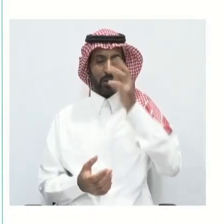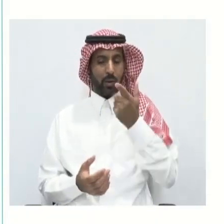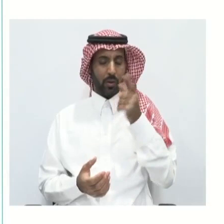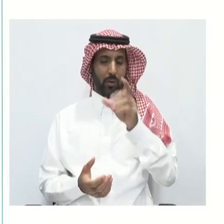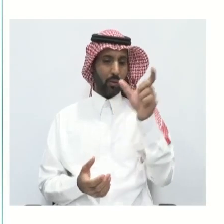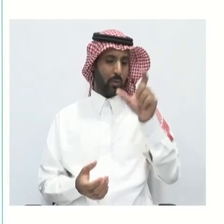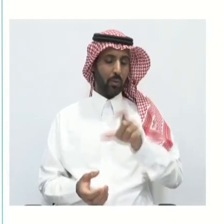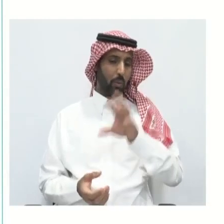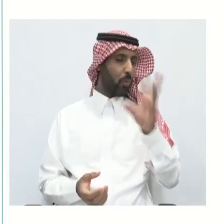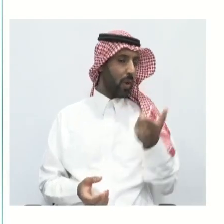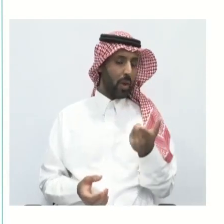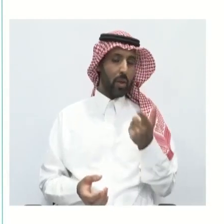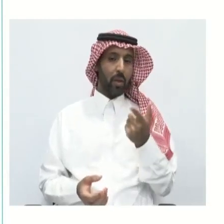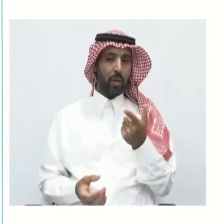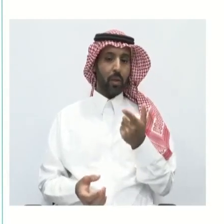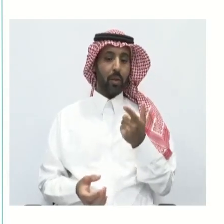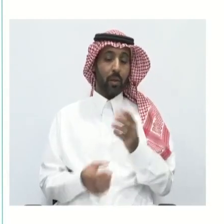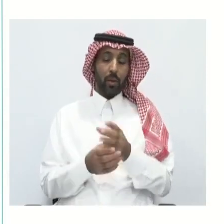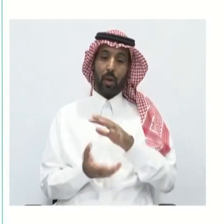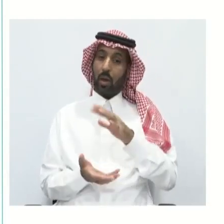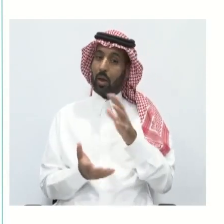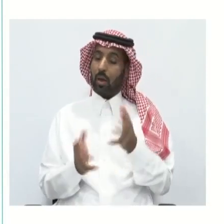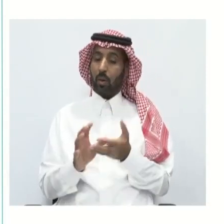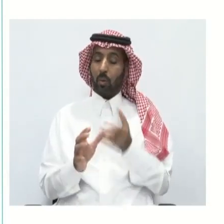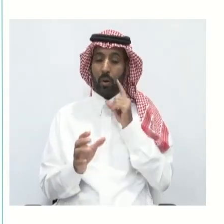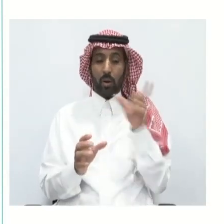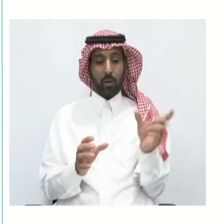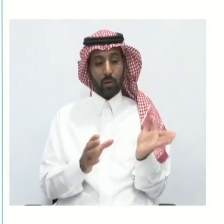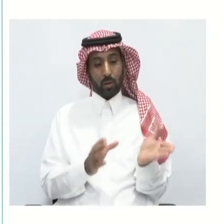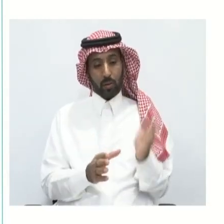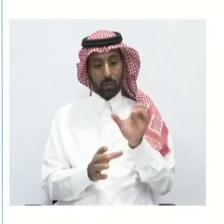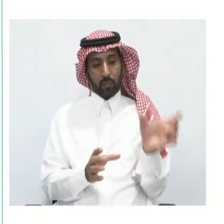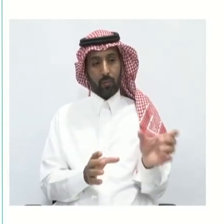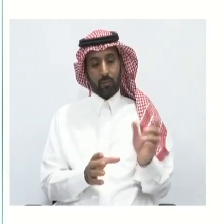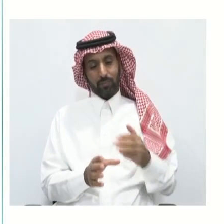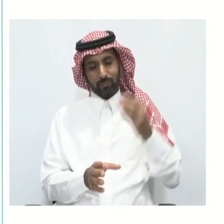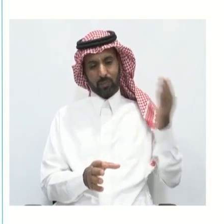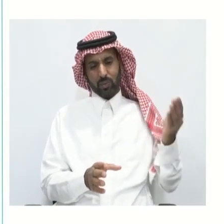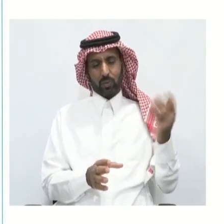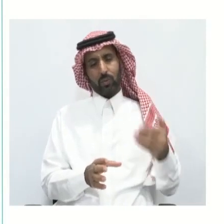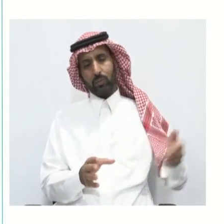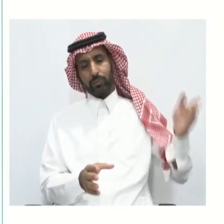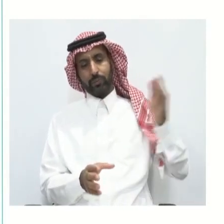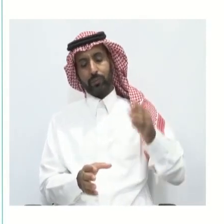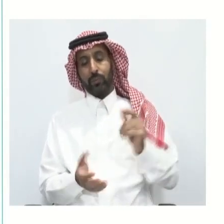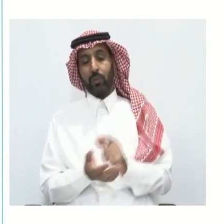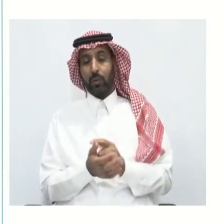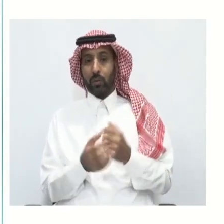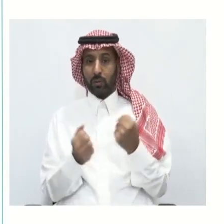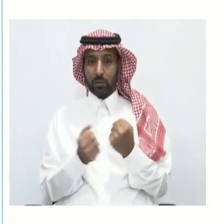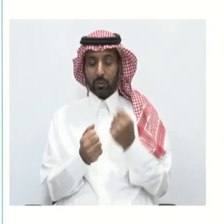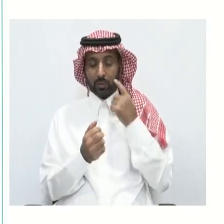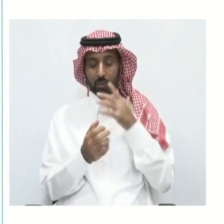The position of adjectives. So is it before or after any word? Let's see together. Antarctica is an exotic